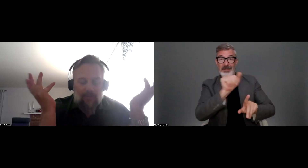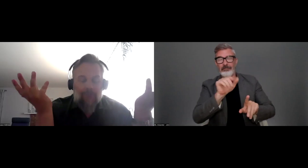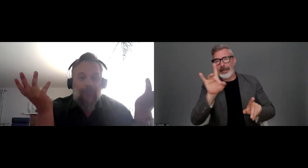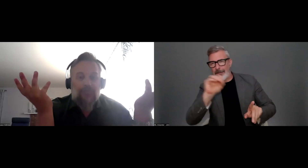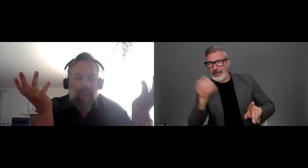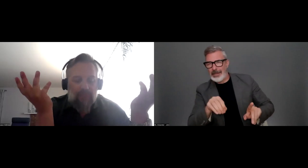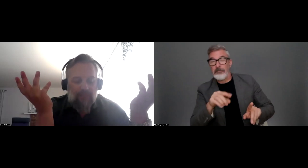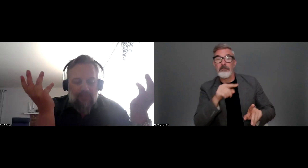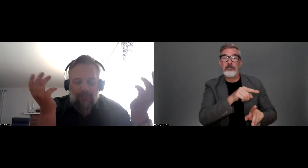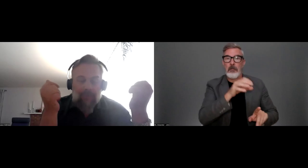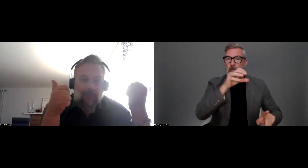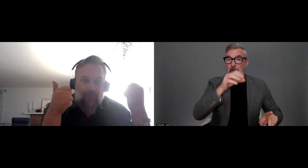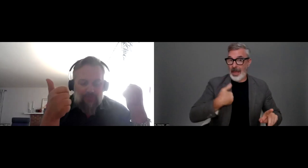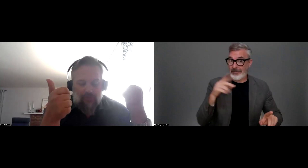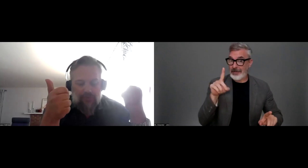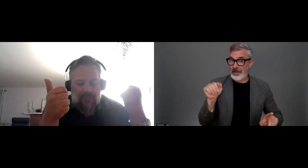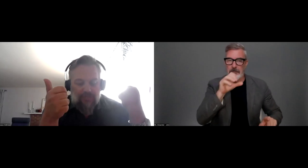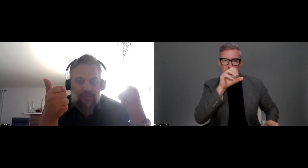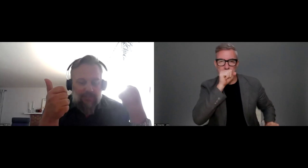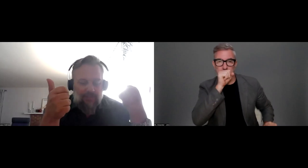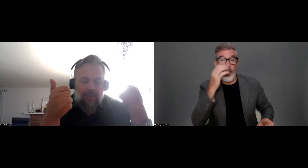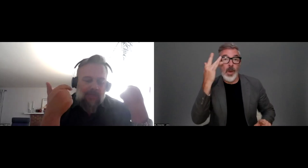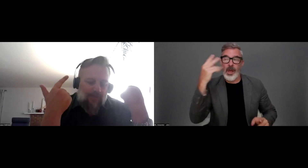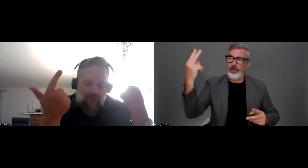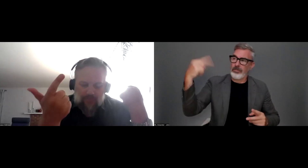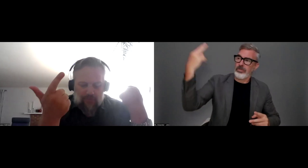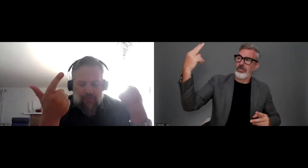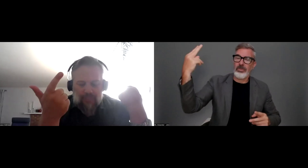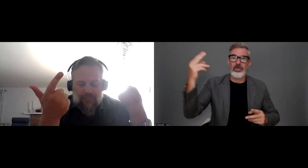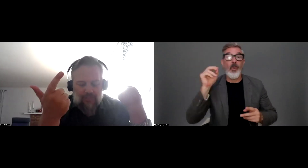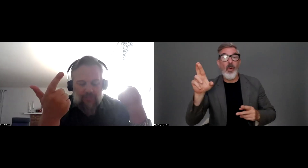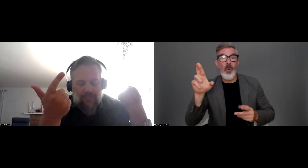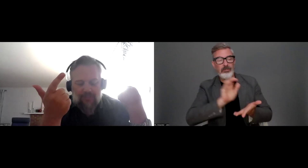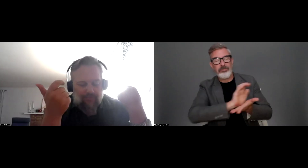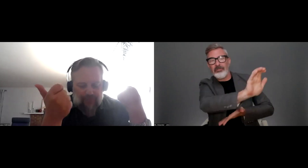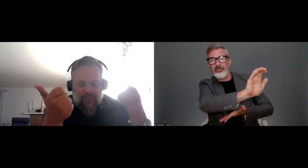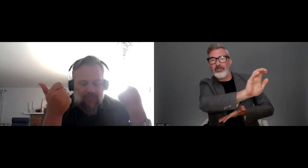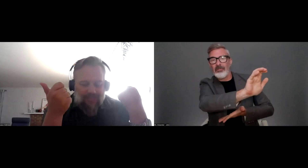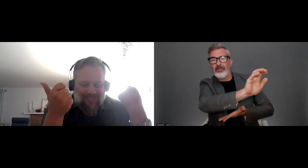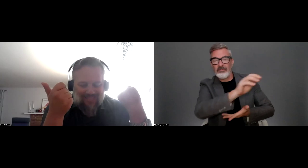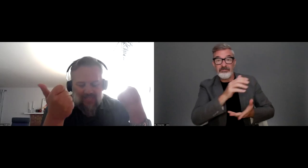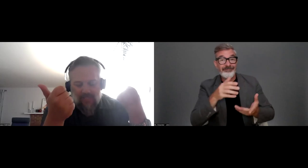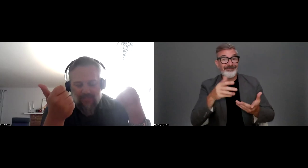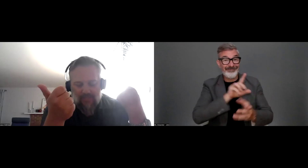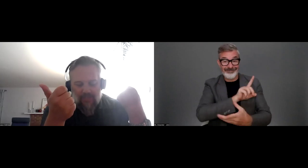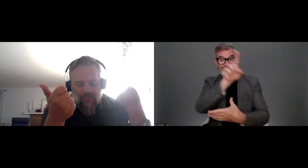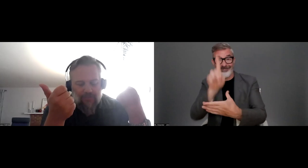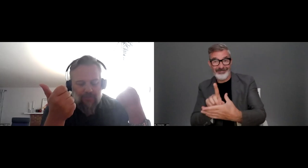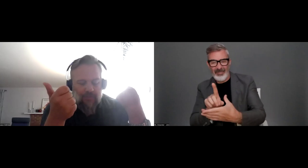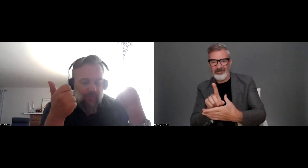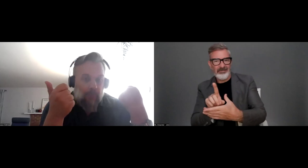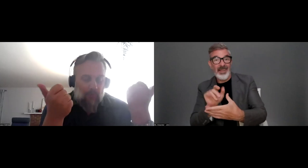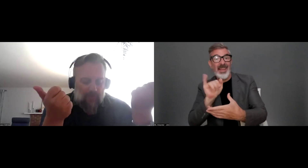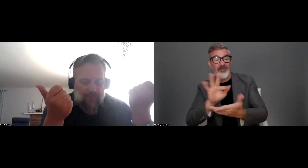why? Well, fear of stigma. So fear of being socially isolated. Social isolation leads to physical and